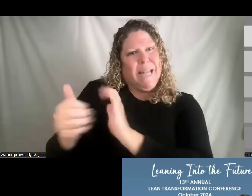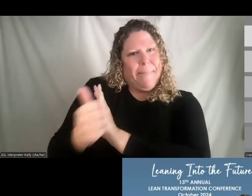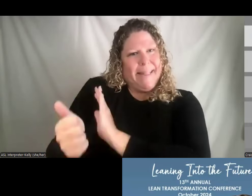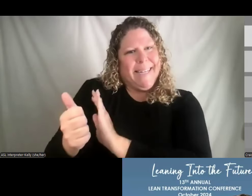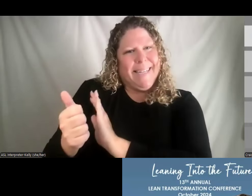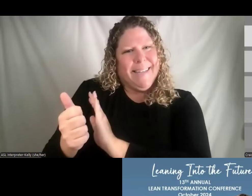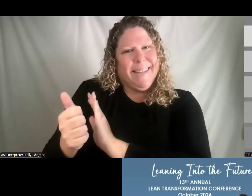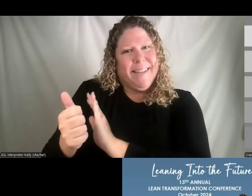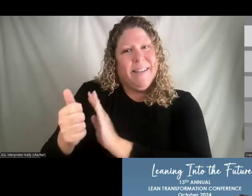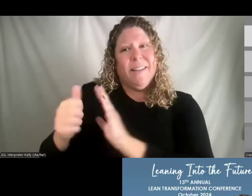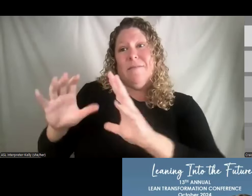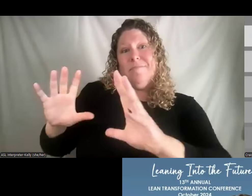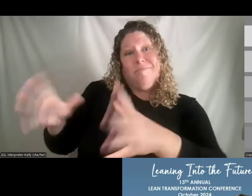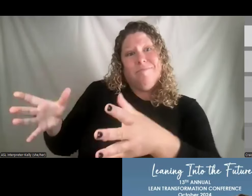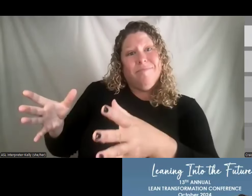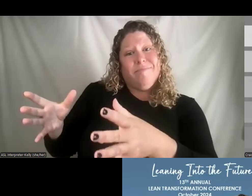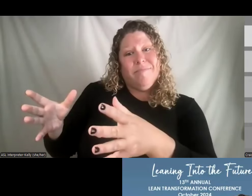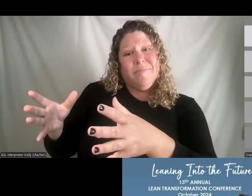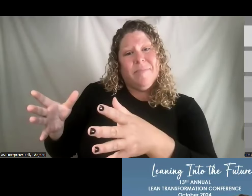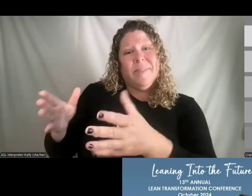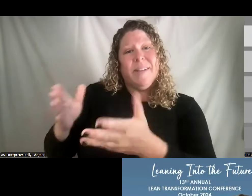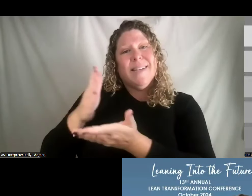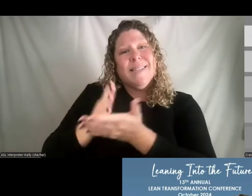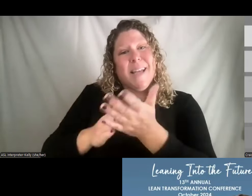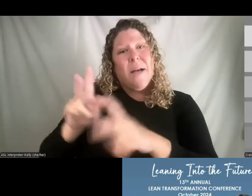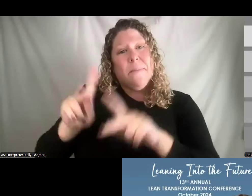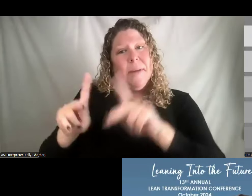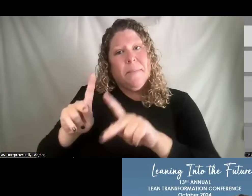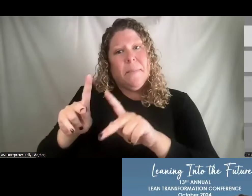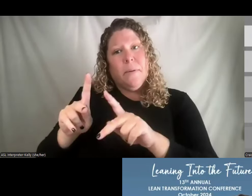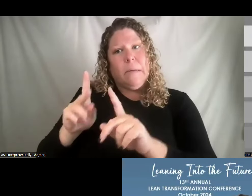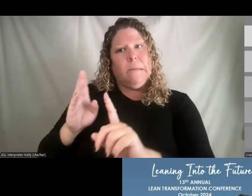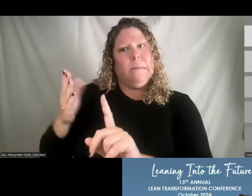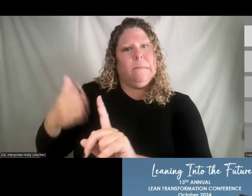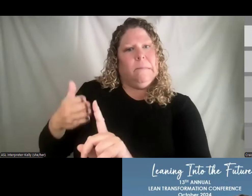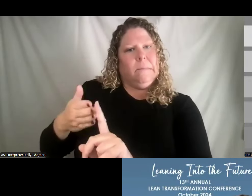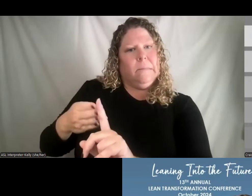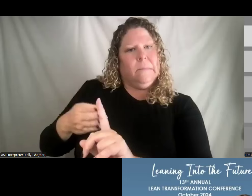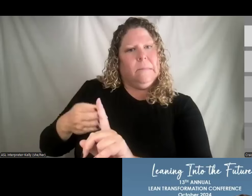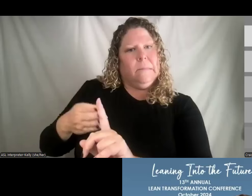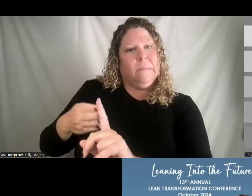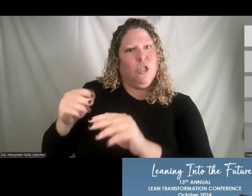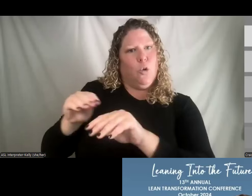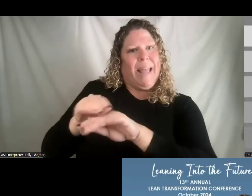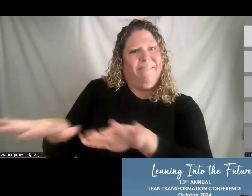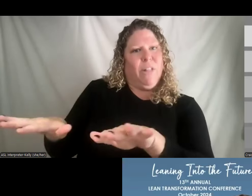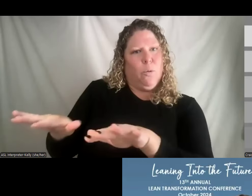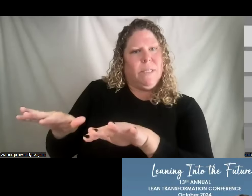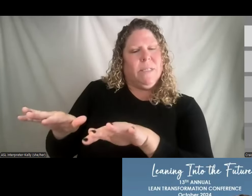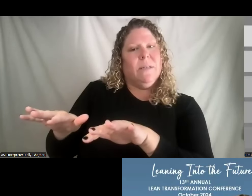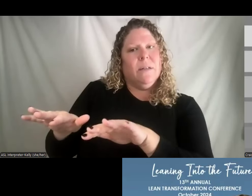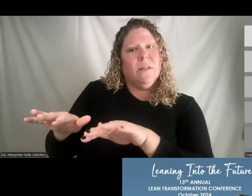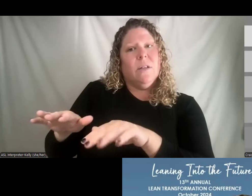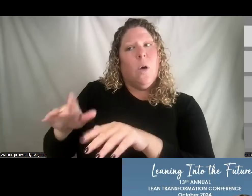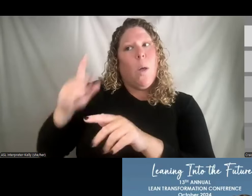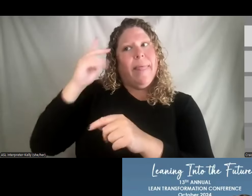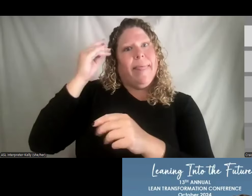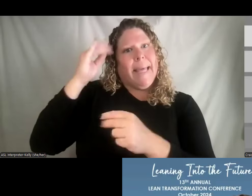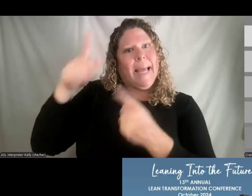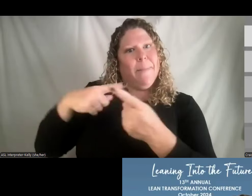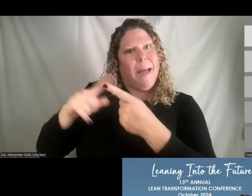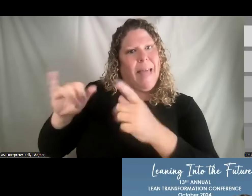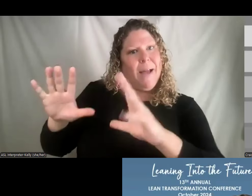population, you'll find that there are some people who are the go-to influencers. So think about that group and use the intel you already have, or talk